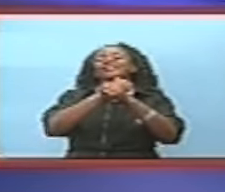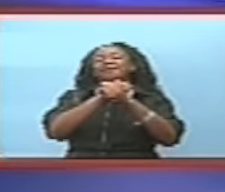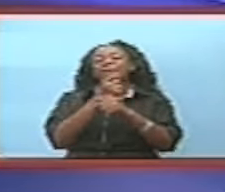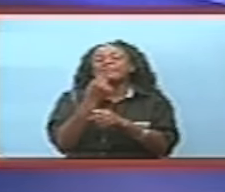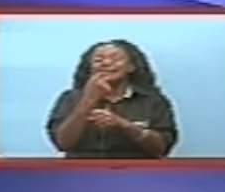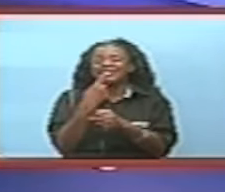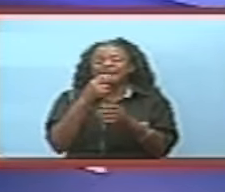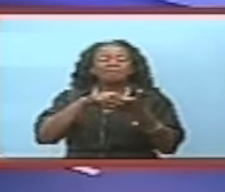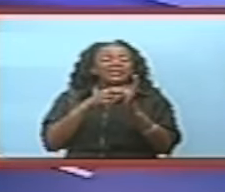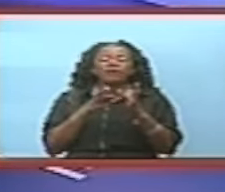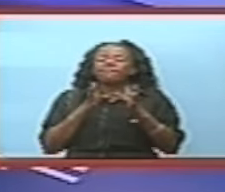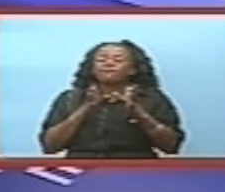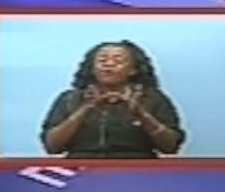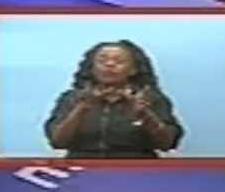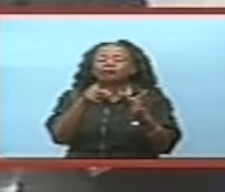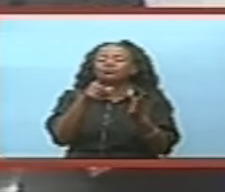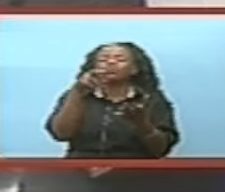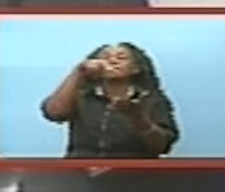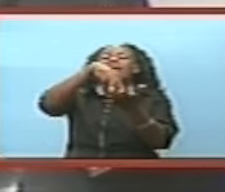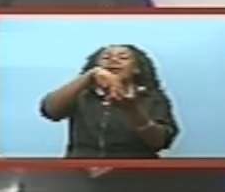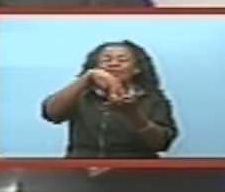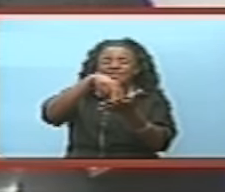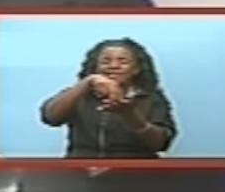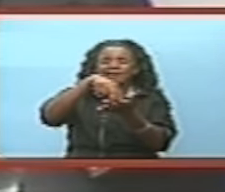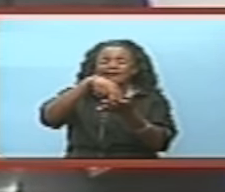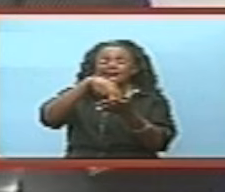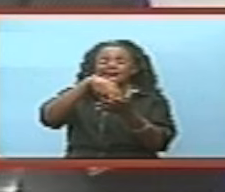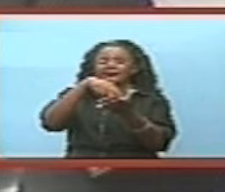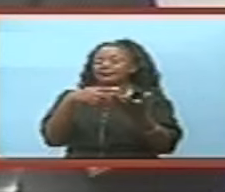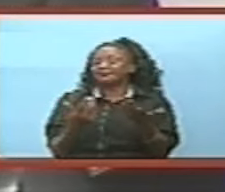on the ballot too. Ken Mijungu,